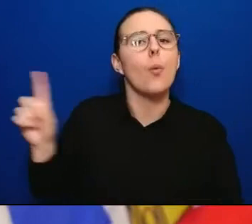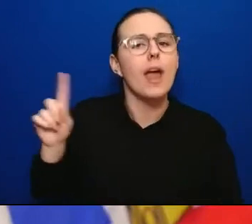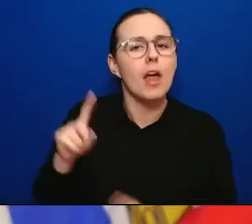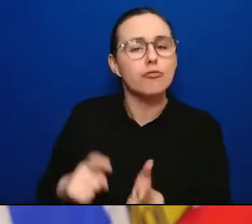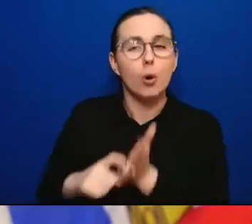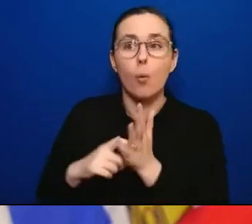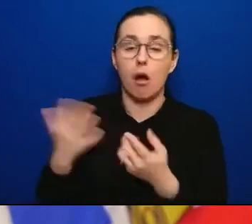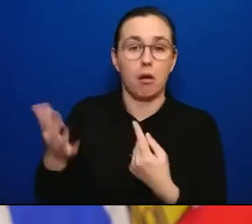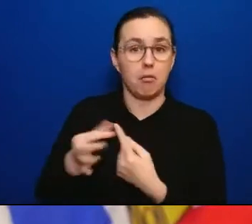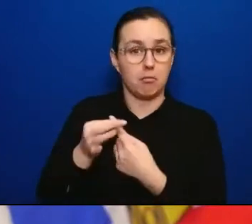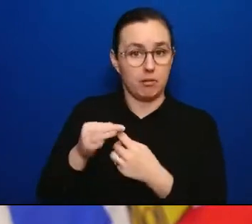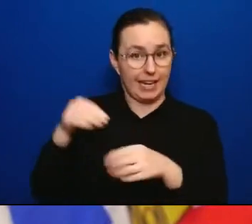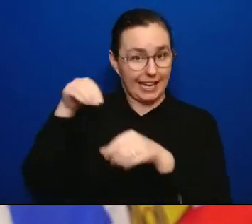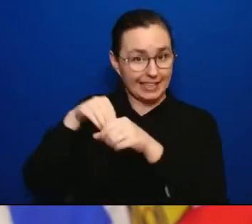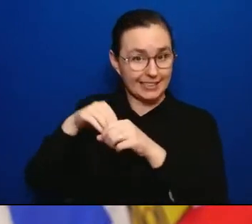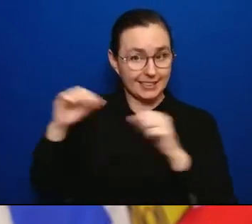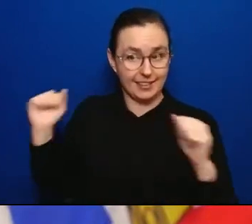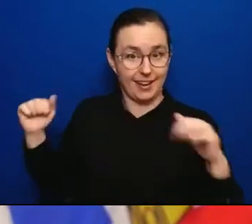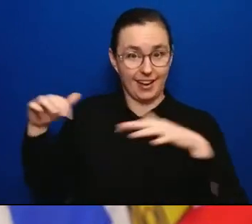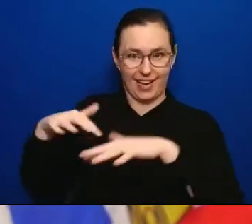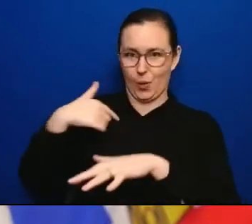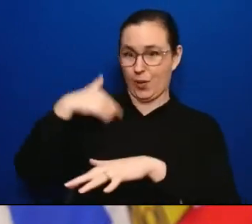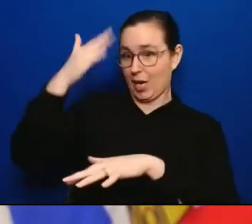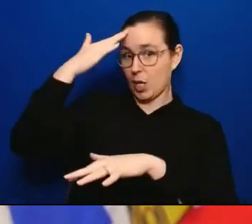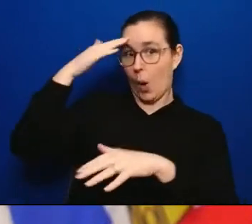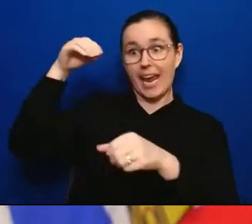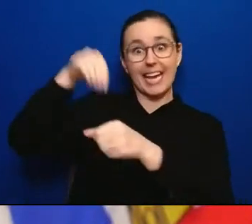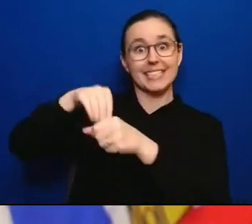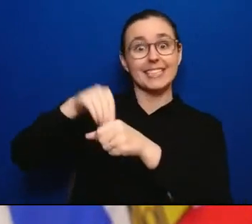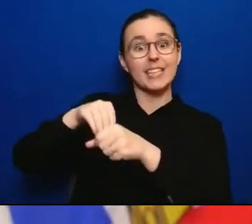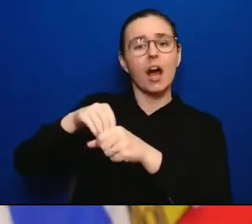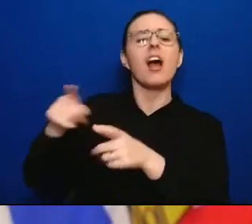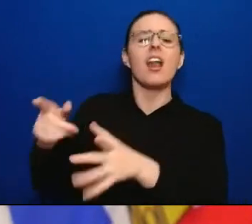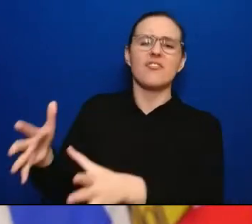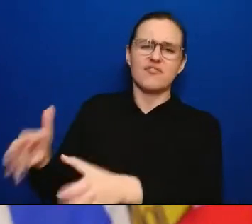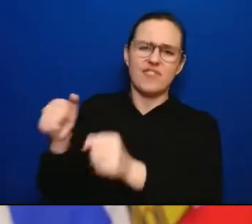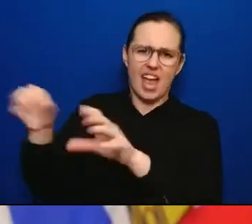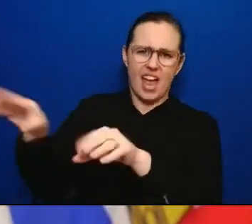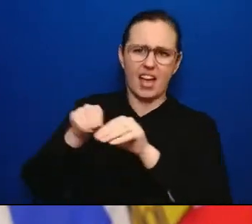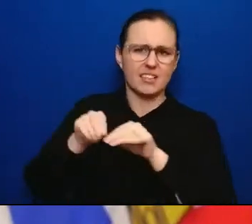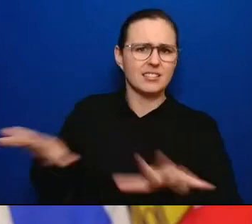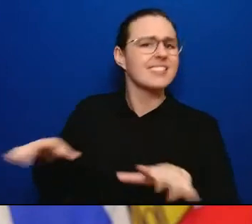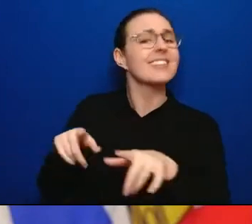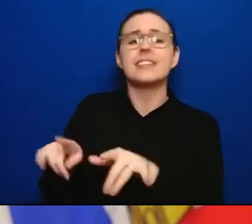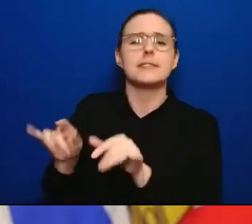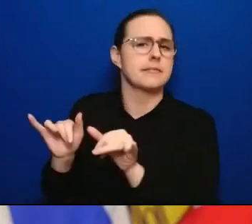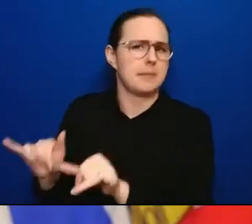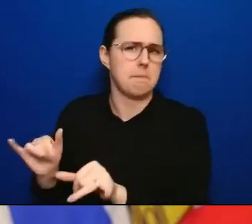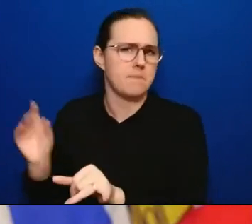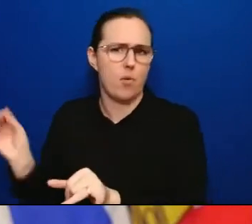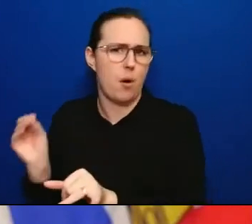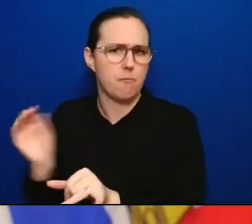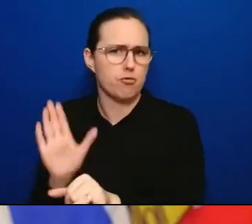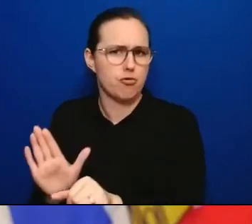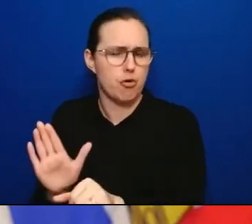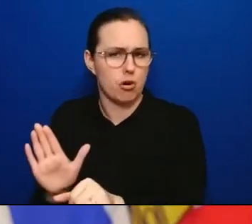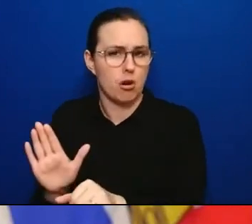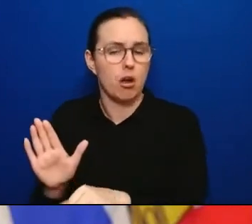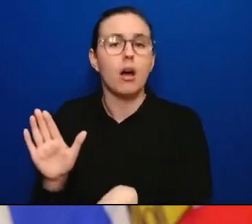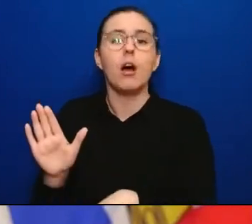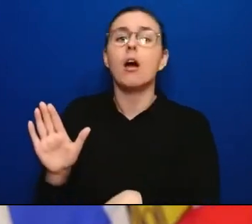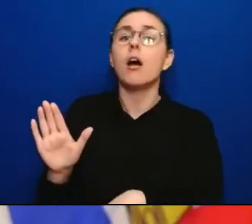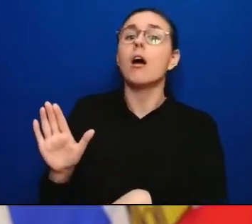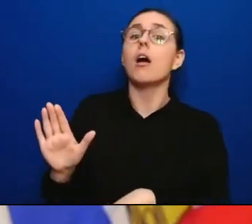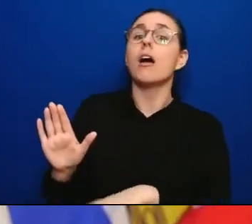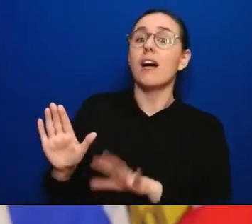ones that are indoor settings where we know this spreads more rapidly, and we're seeing that with Omicron. So now, yes, it's a